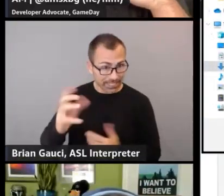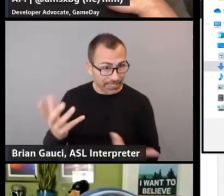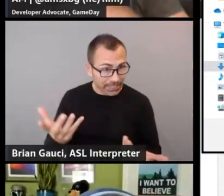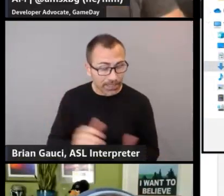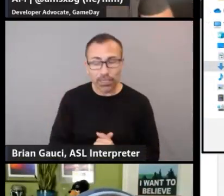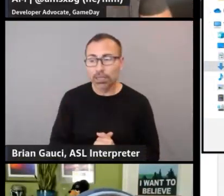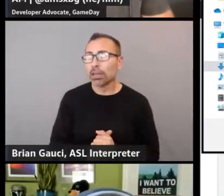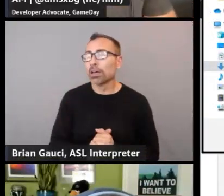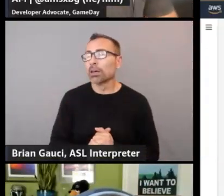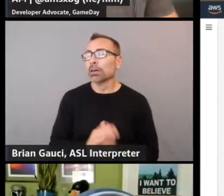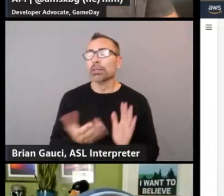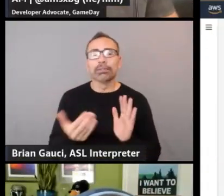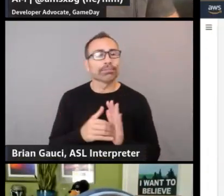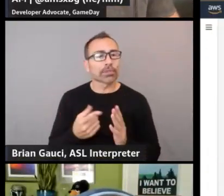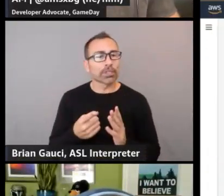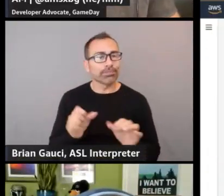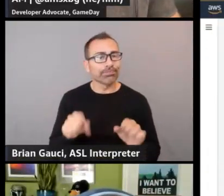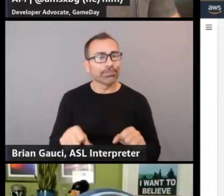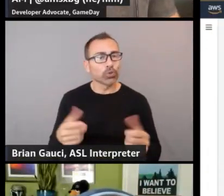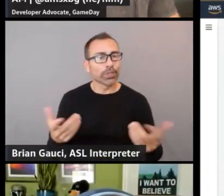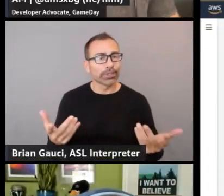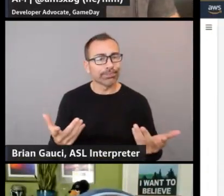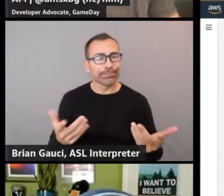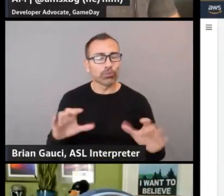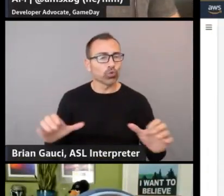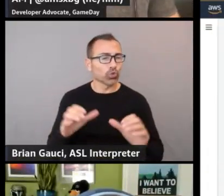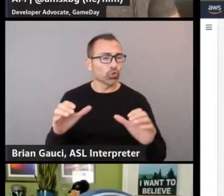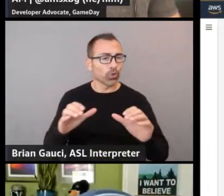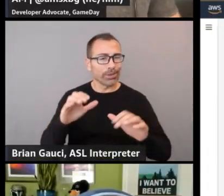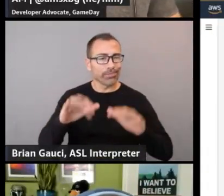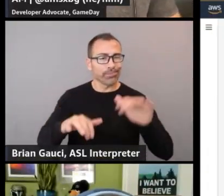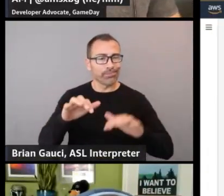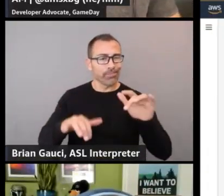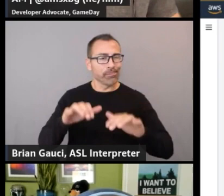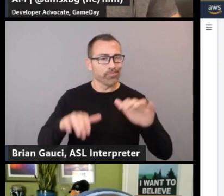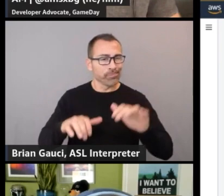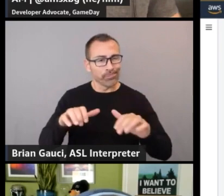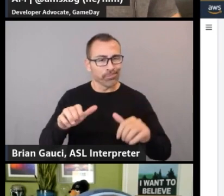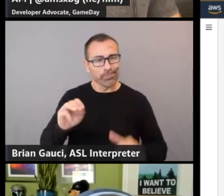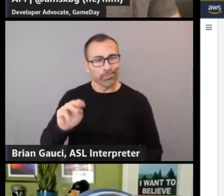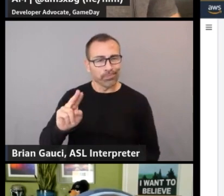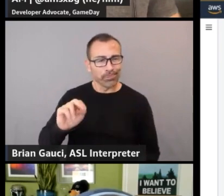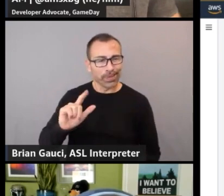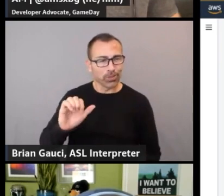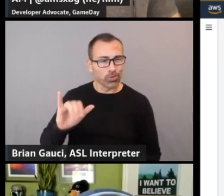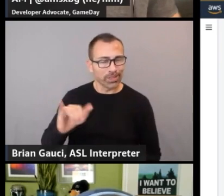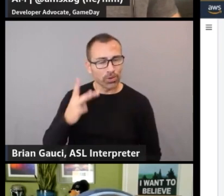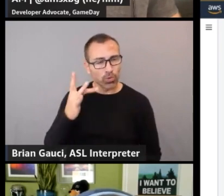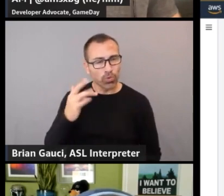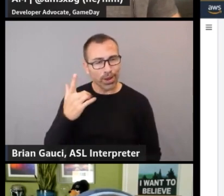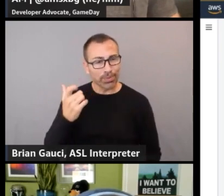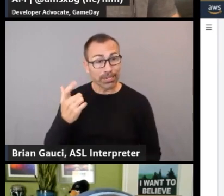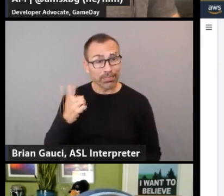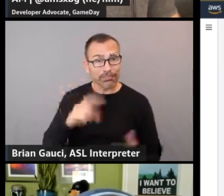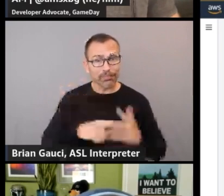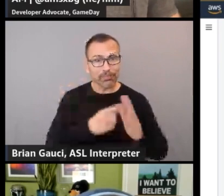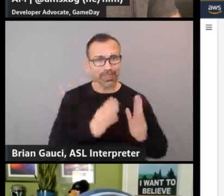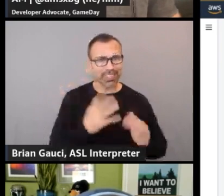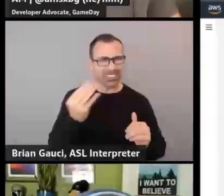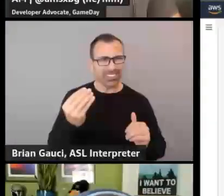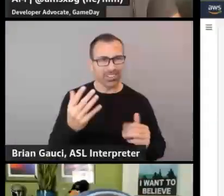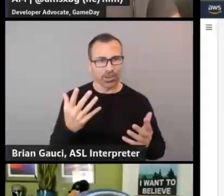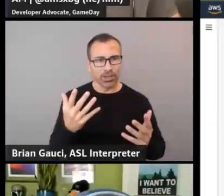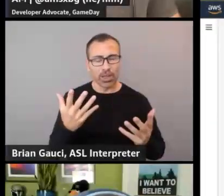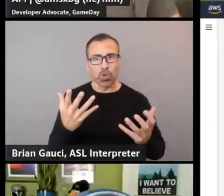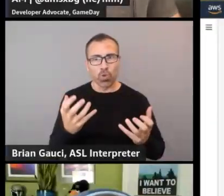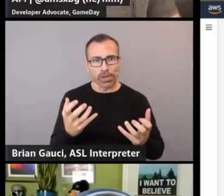can just do it manually if you want. Just for the sake of beginners out there who want like the fewest number of